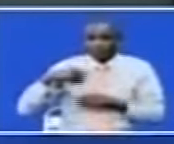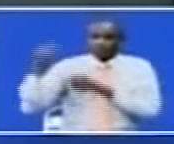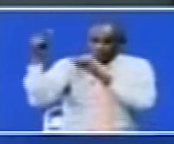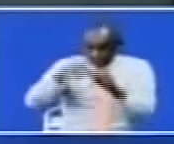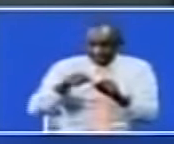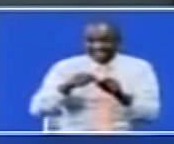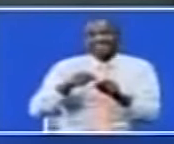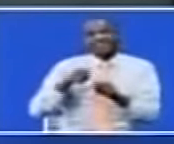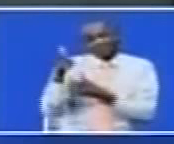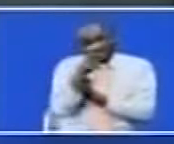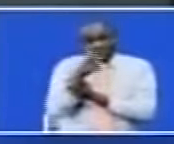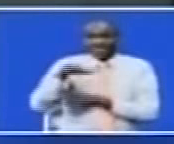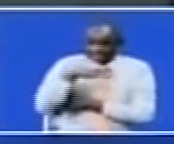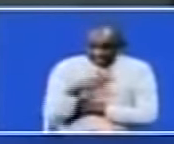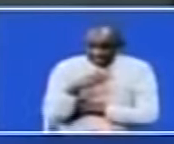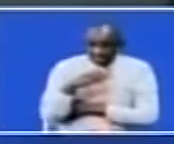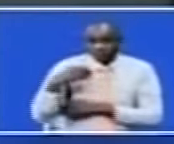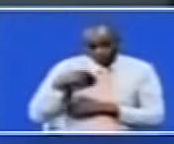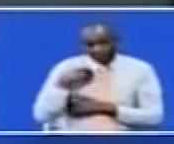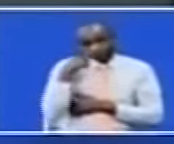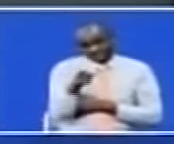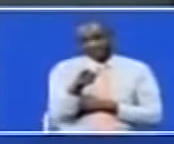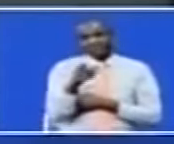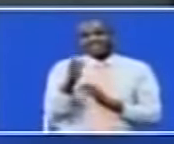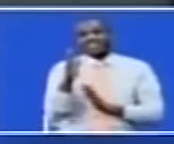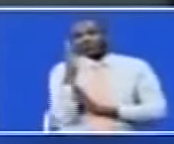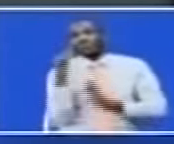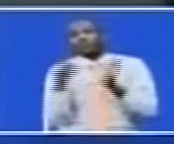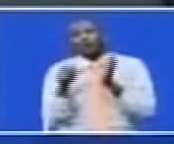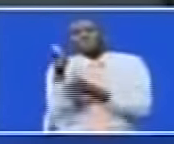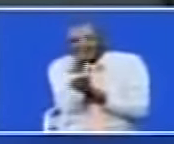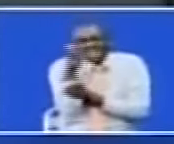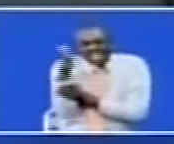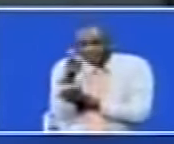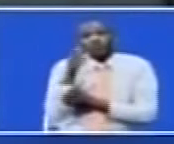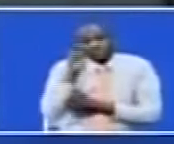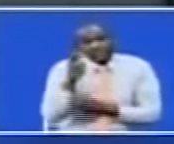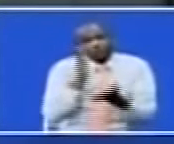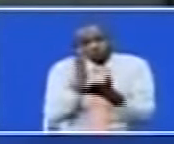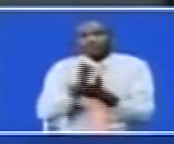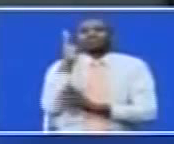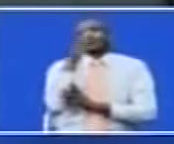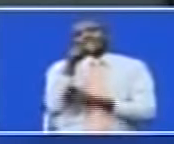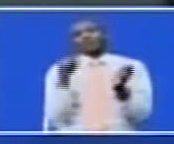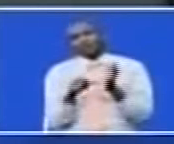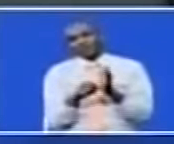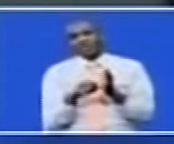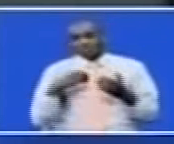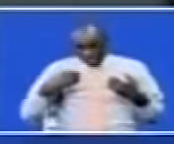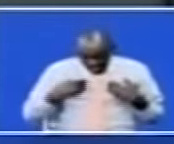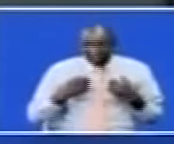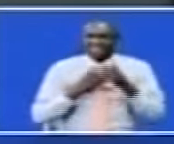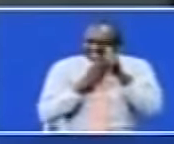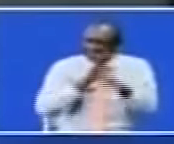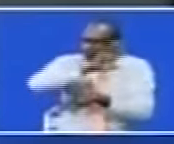film industry. We want to watch that you are calling insecurity in the films now, and you may not hear of them. We have commitment as the